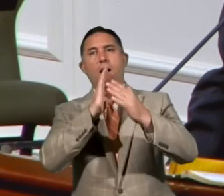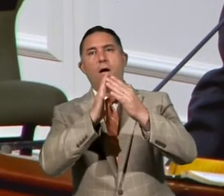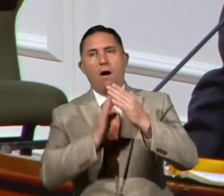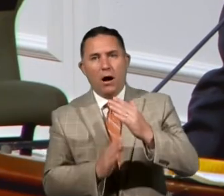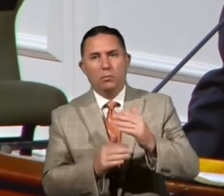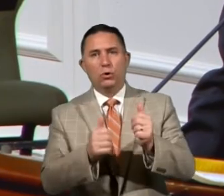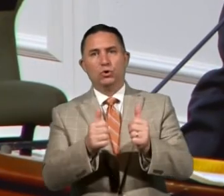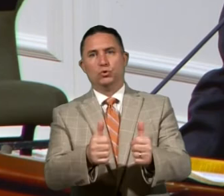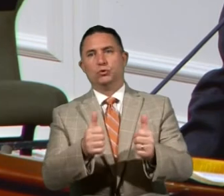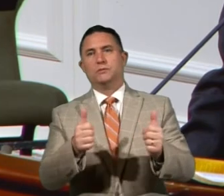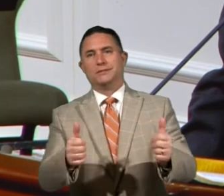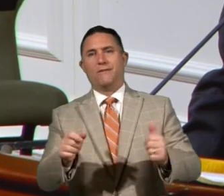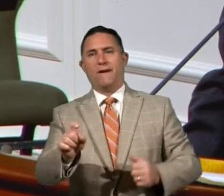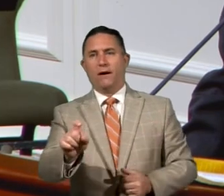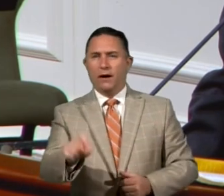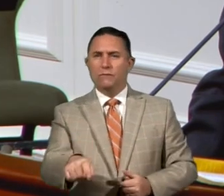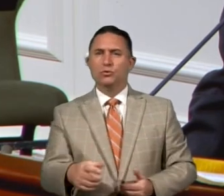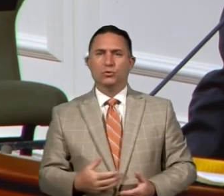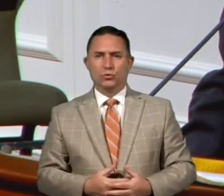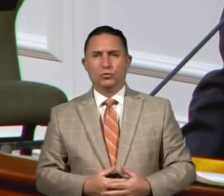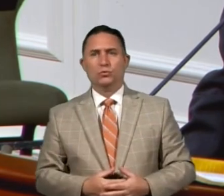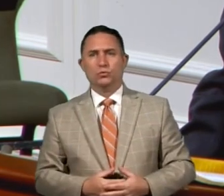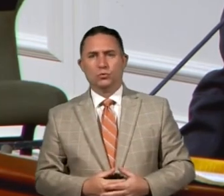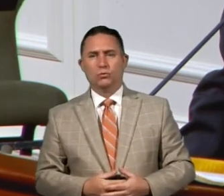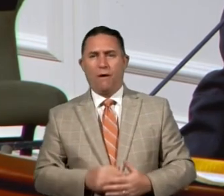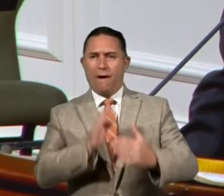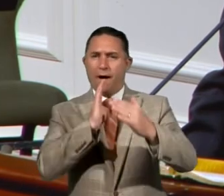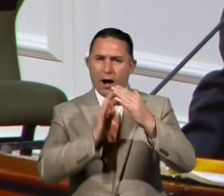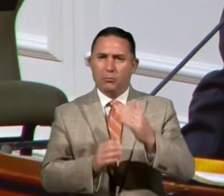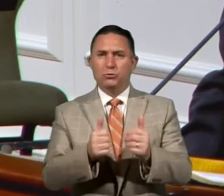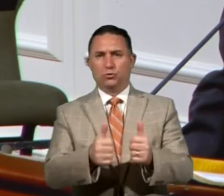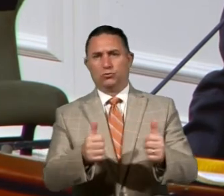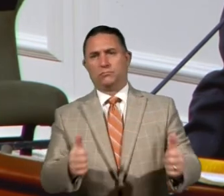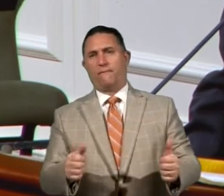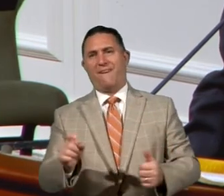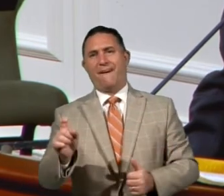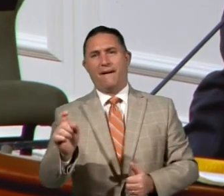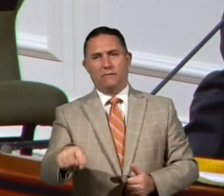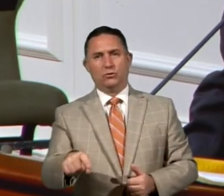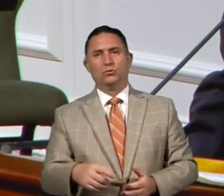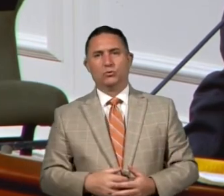humble yourself. Humble yourself.